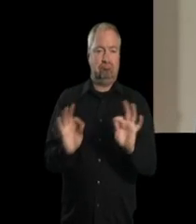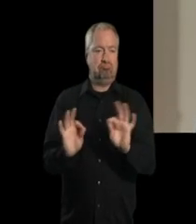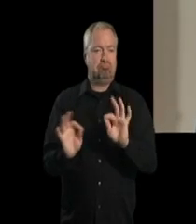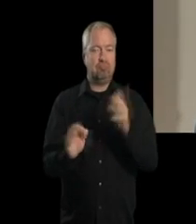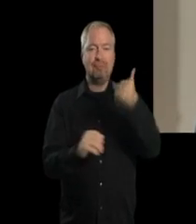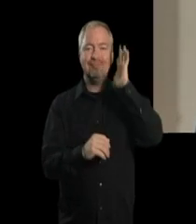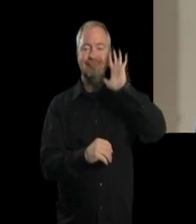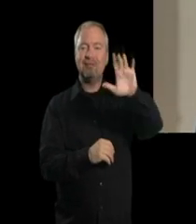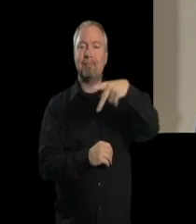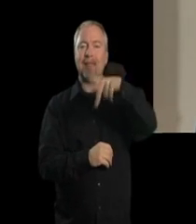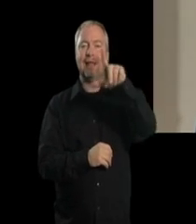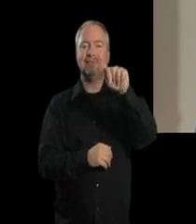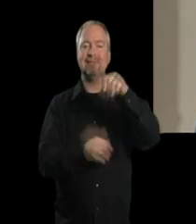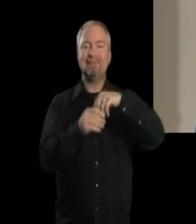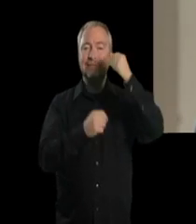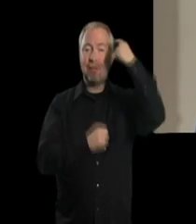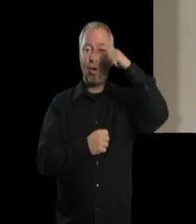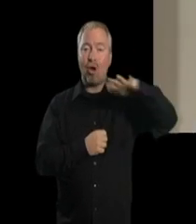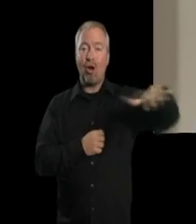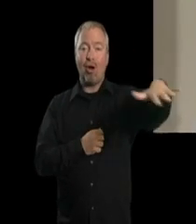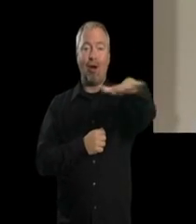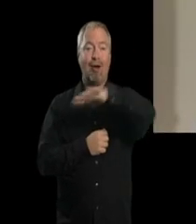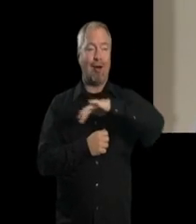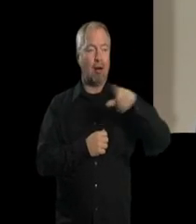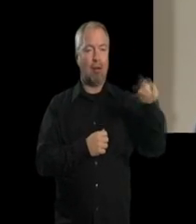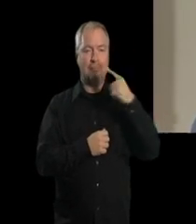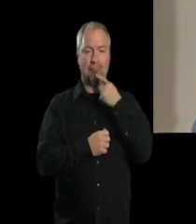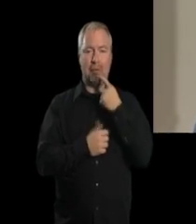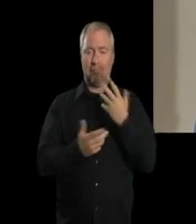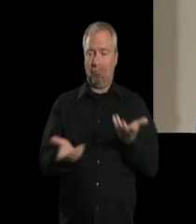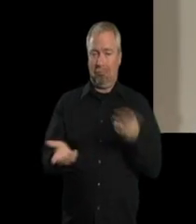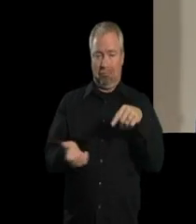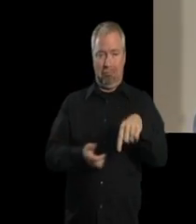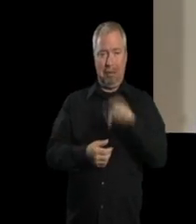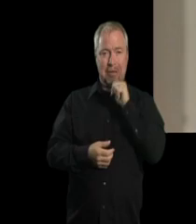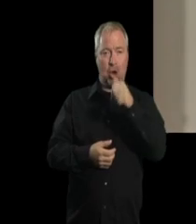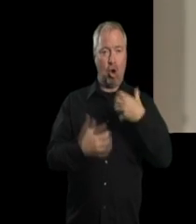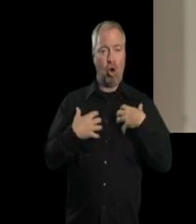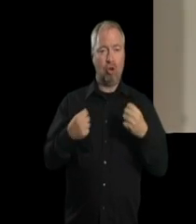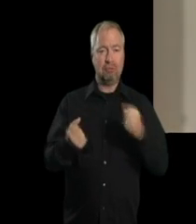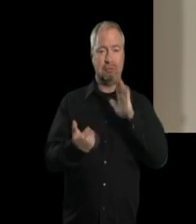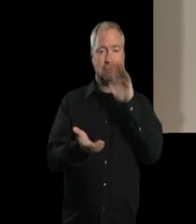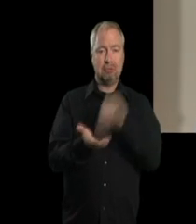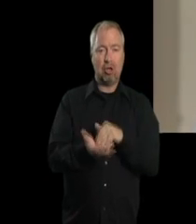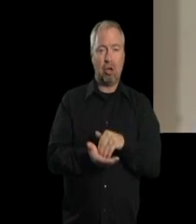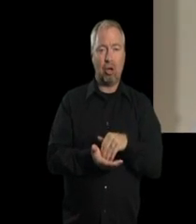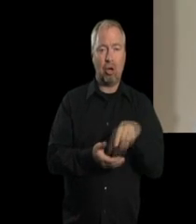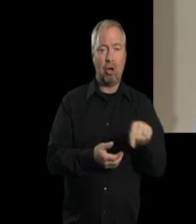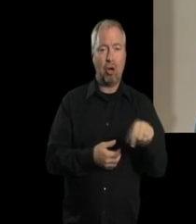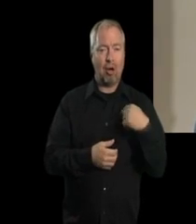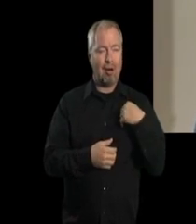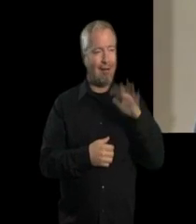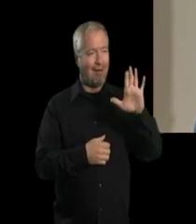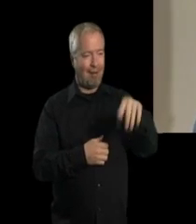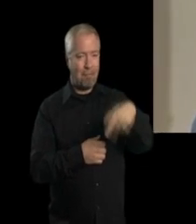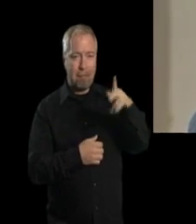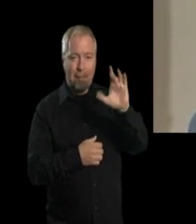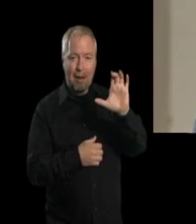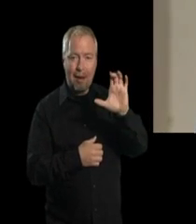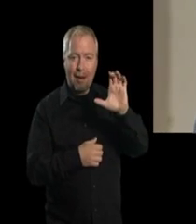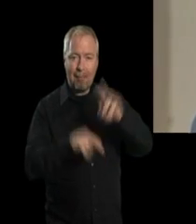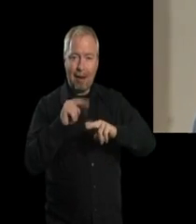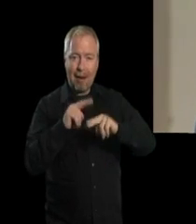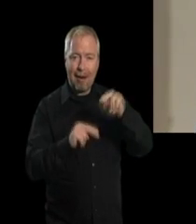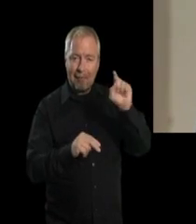building inspector in city of St. Paul who, when he's talking about the Gaultier Plaza, he says,